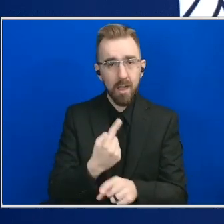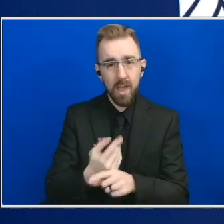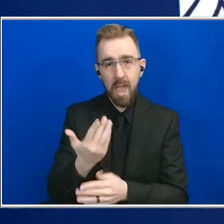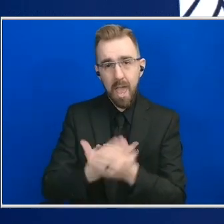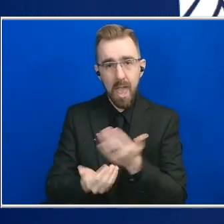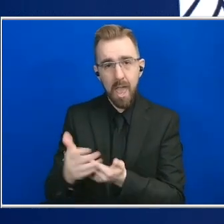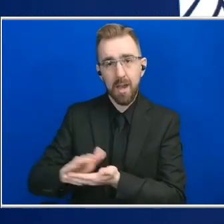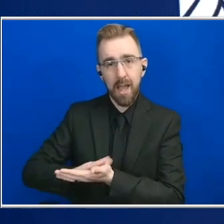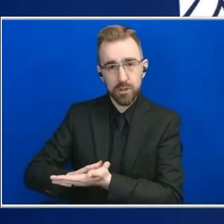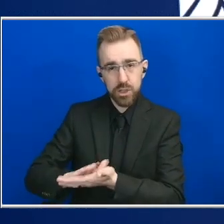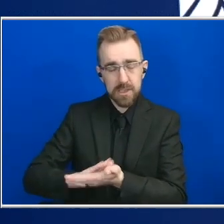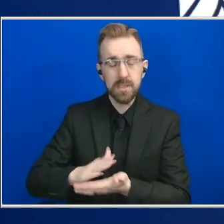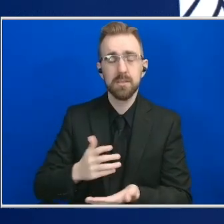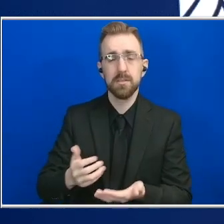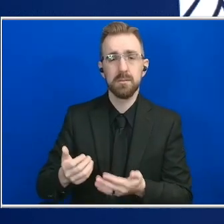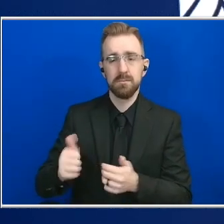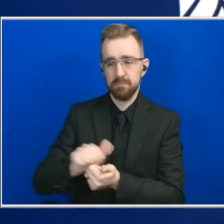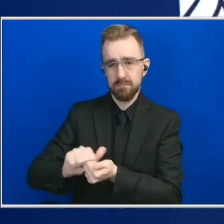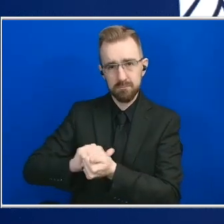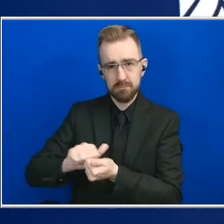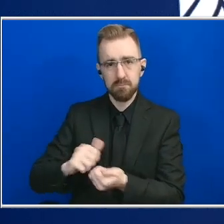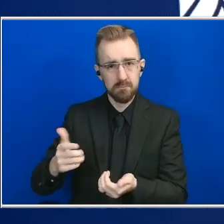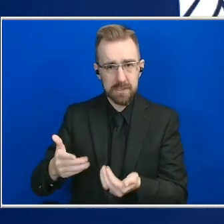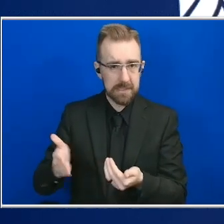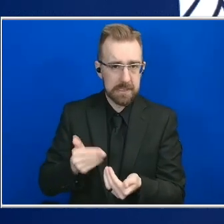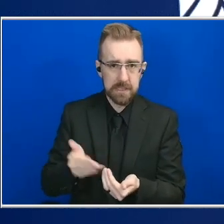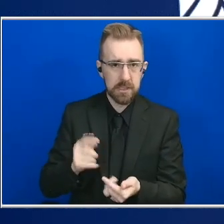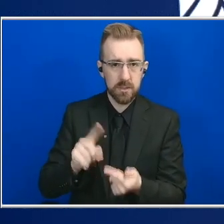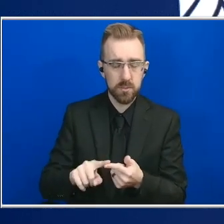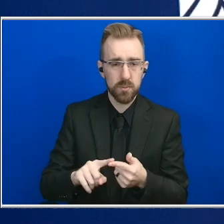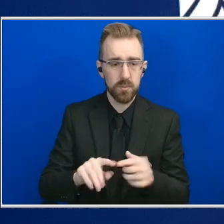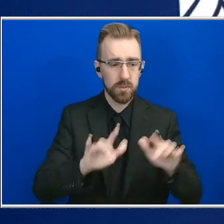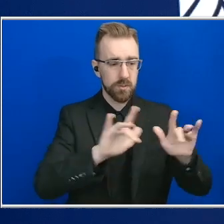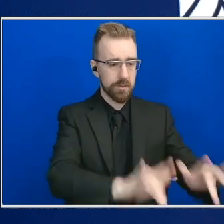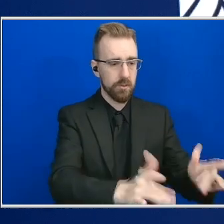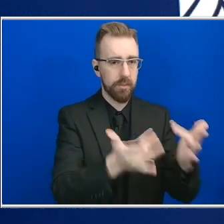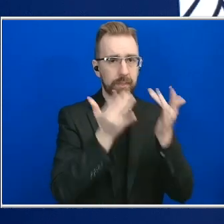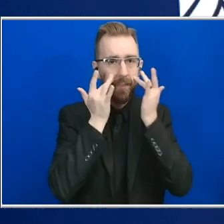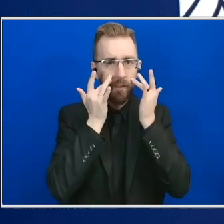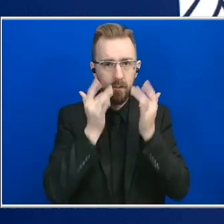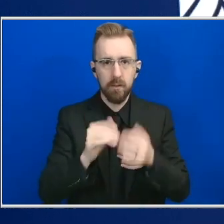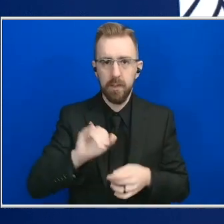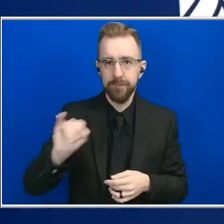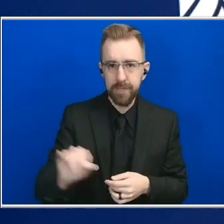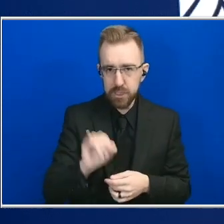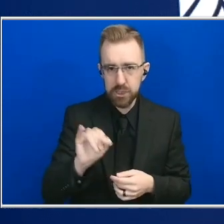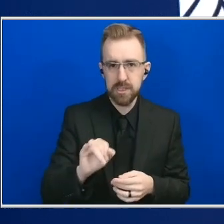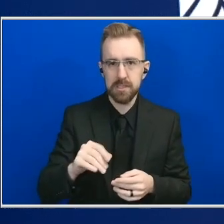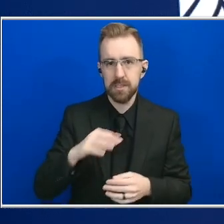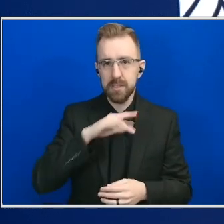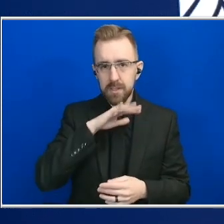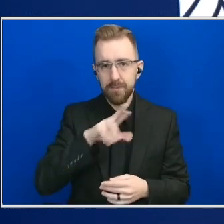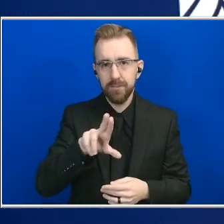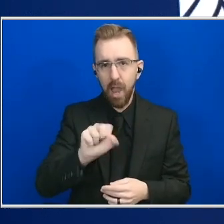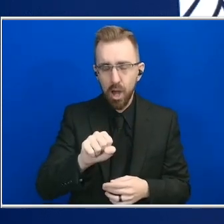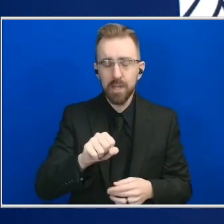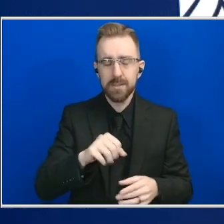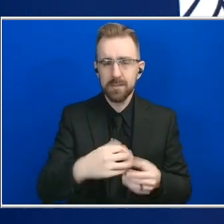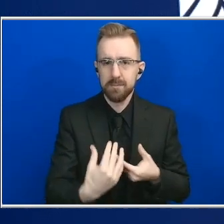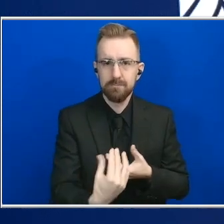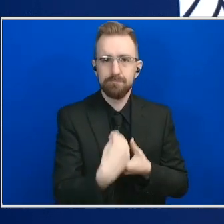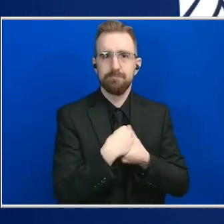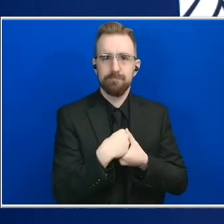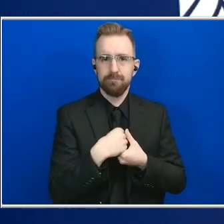hand hygiene, it is very easy to get those viruses, those infectious viruses into your mucous